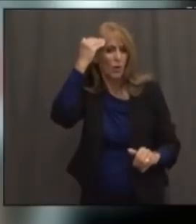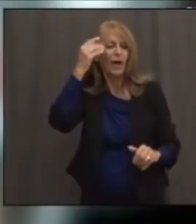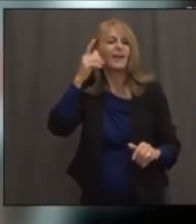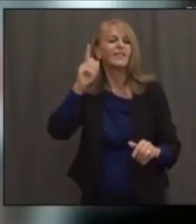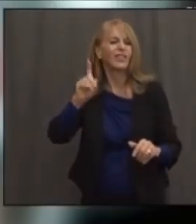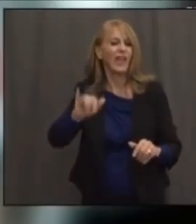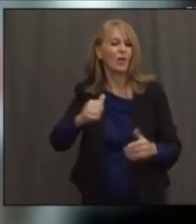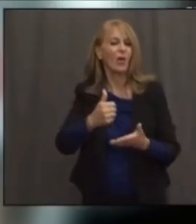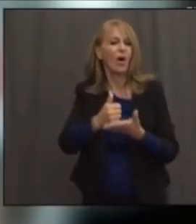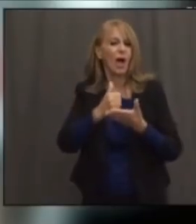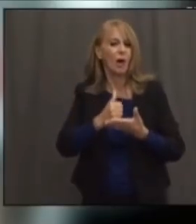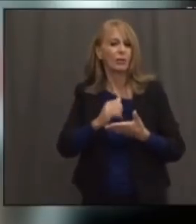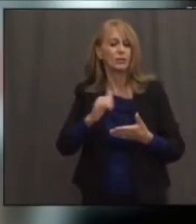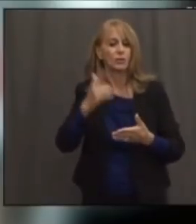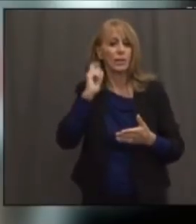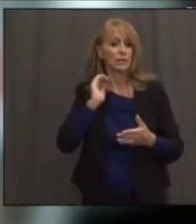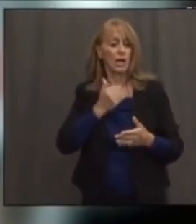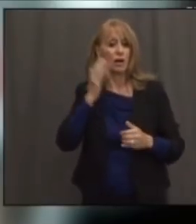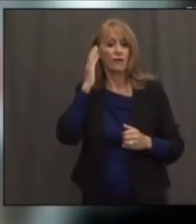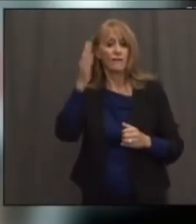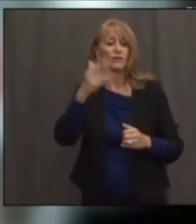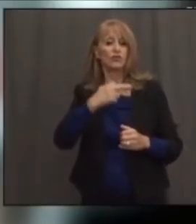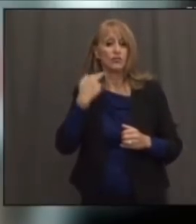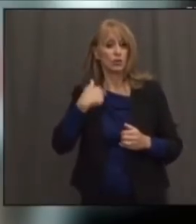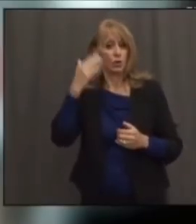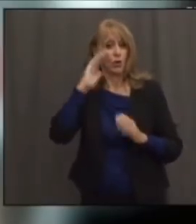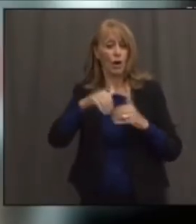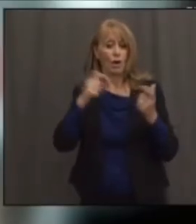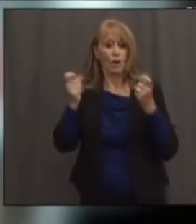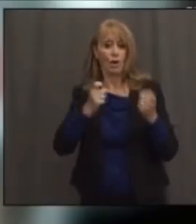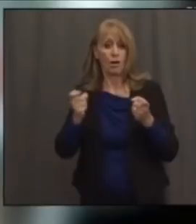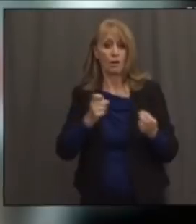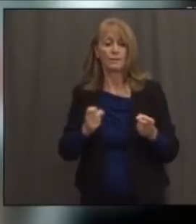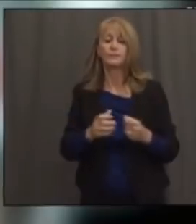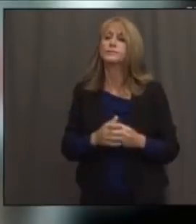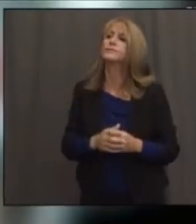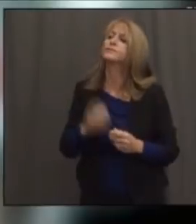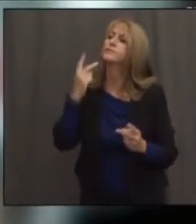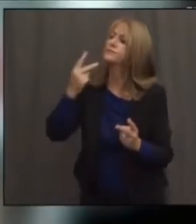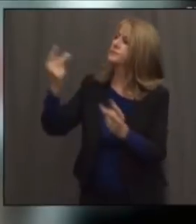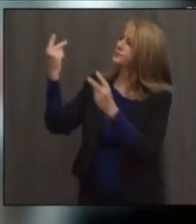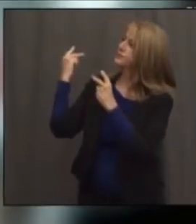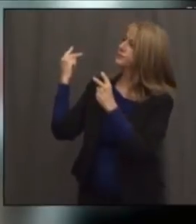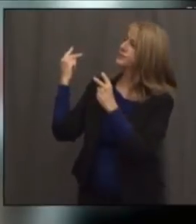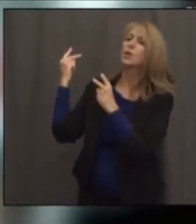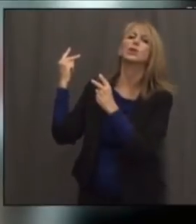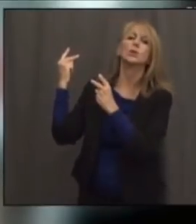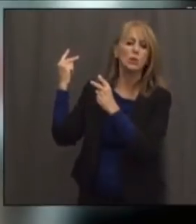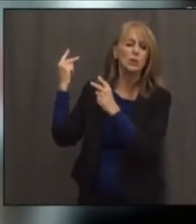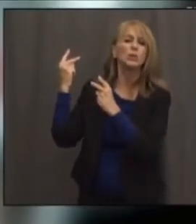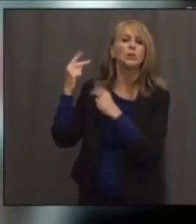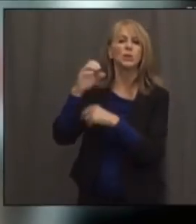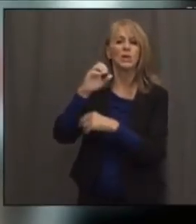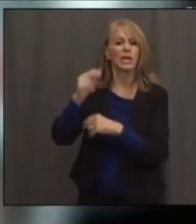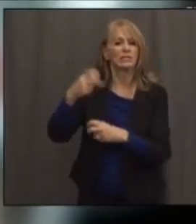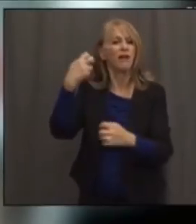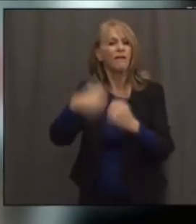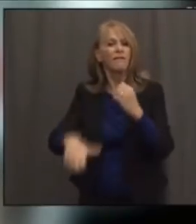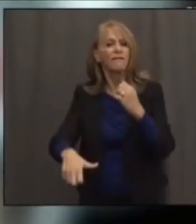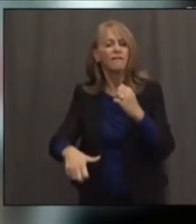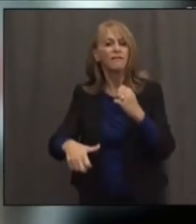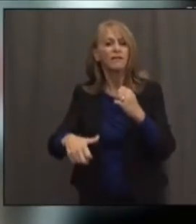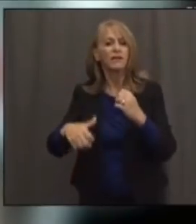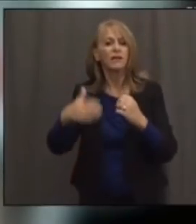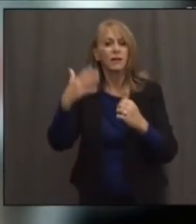for us as well in terms of just our future risk. Reflecting on the past year, we faced a very hard circumstance here in Connecticut because we were part of that